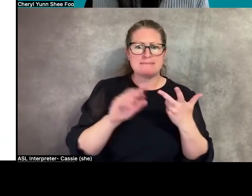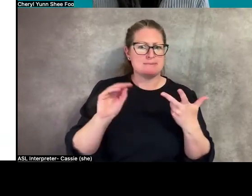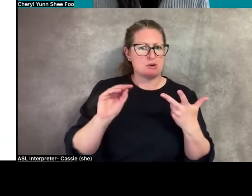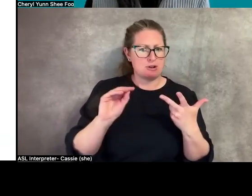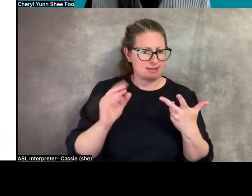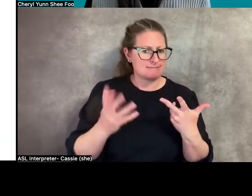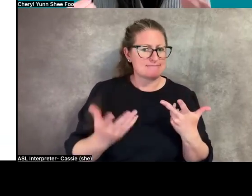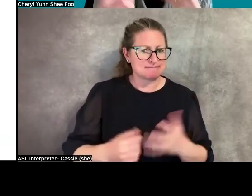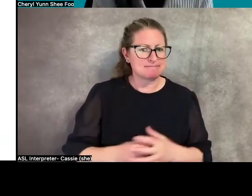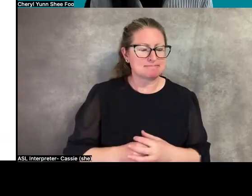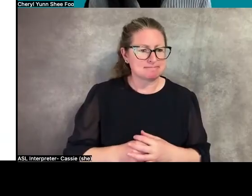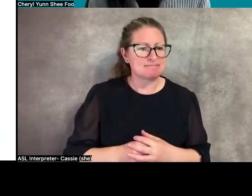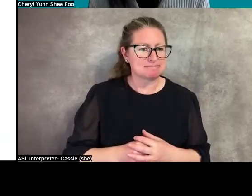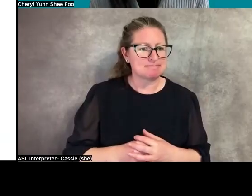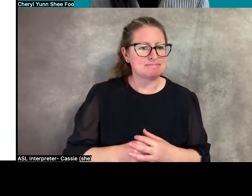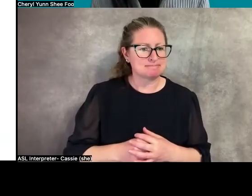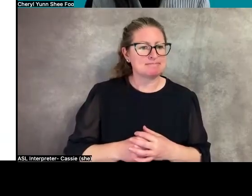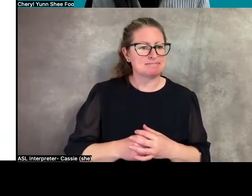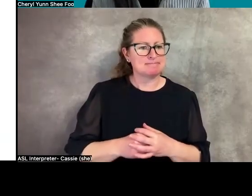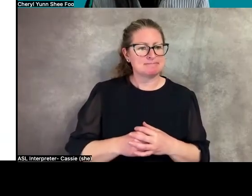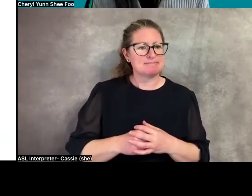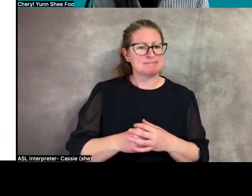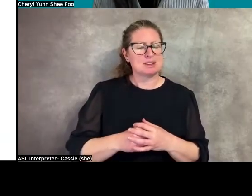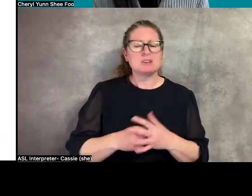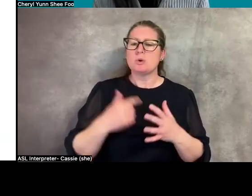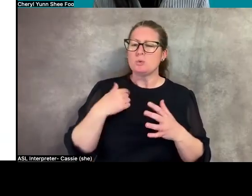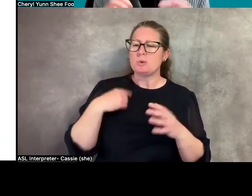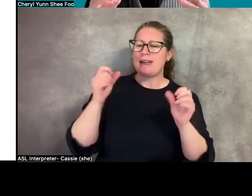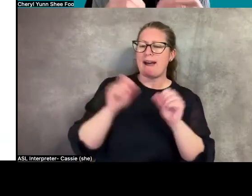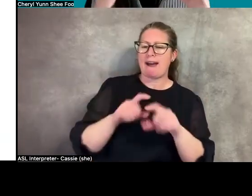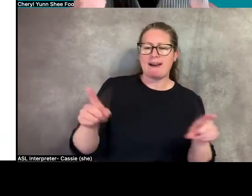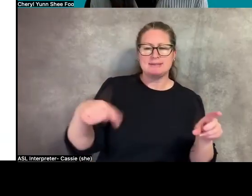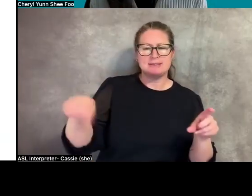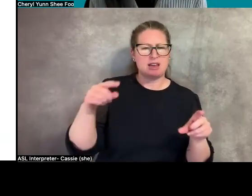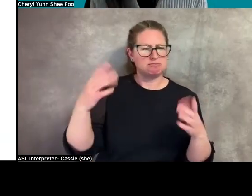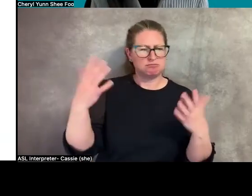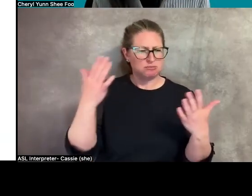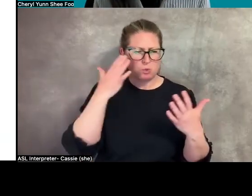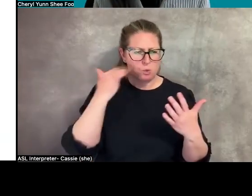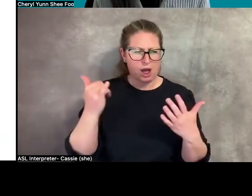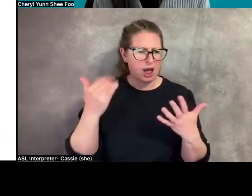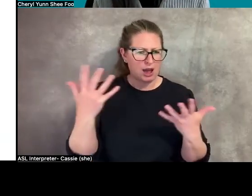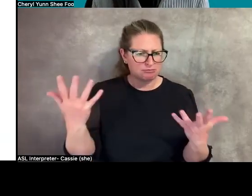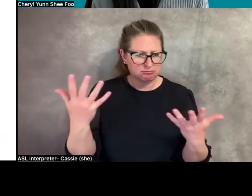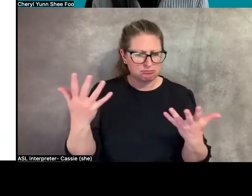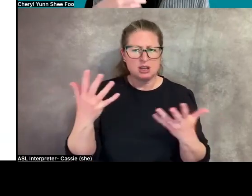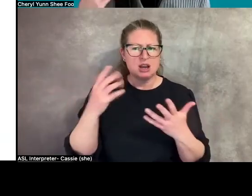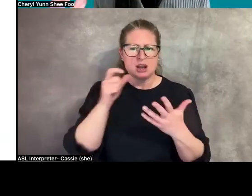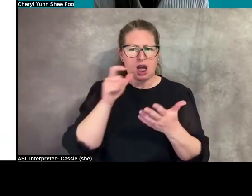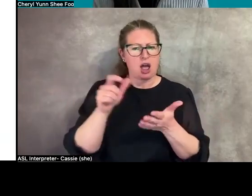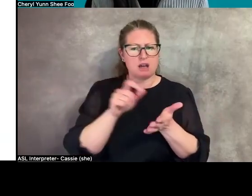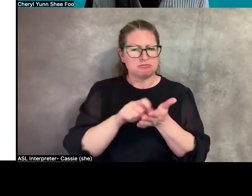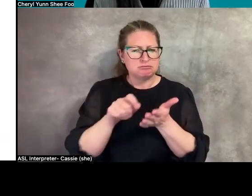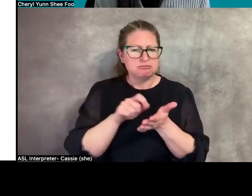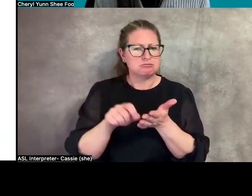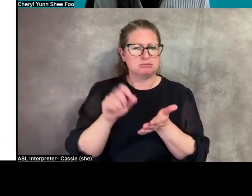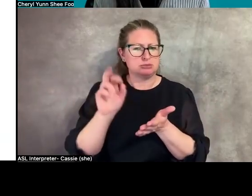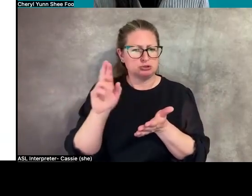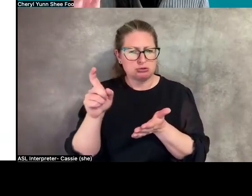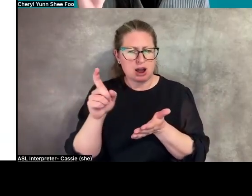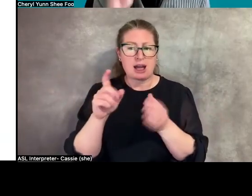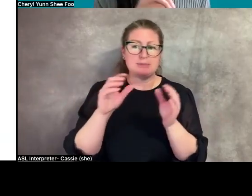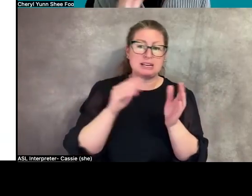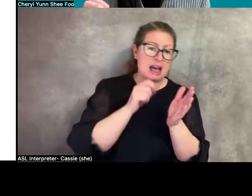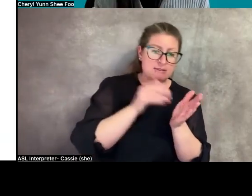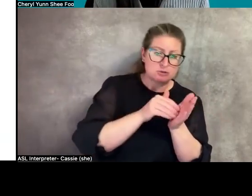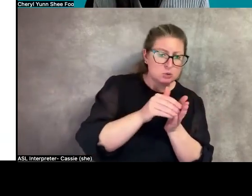at all. And when we asked the CVHCs why, the top reason for infrequent or no prescribing